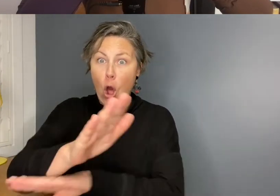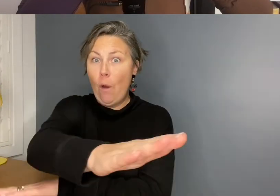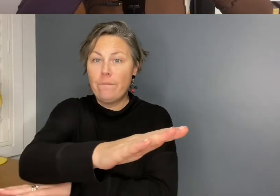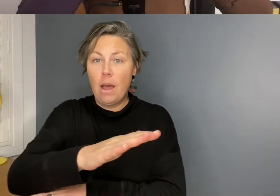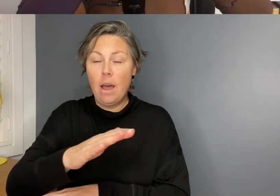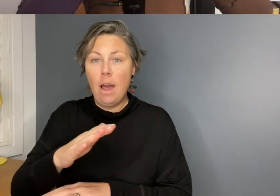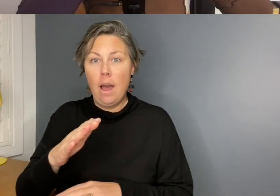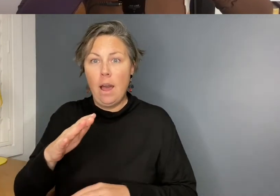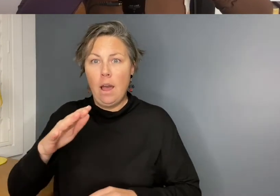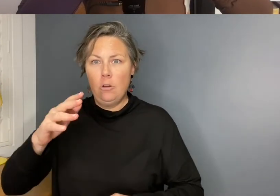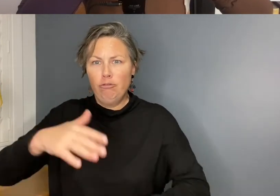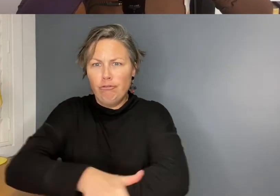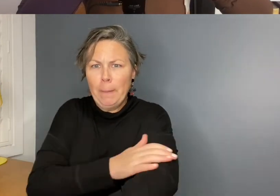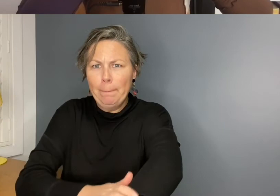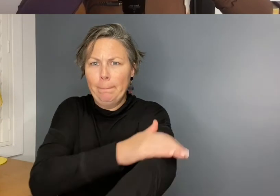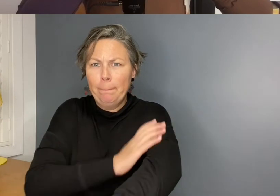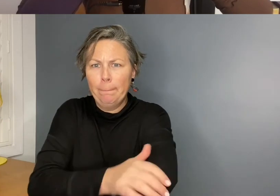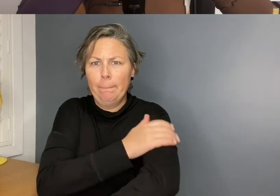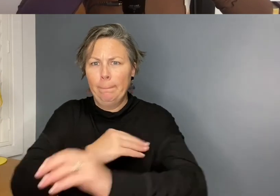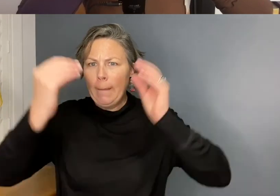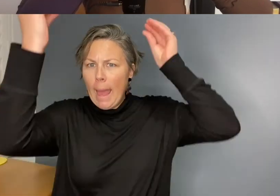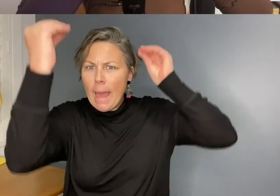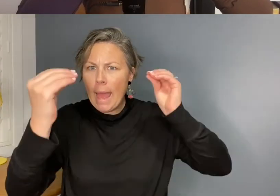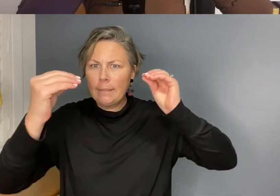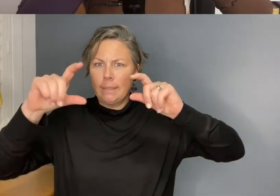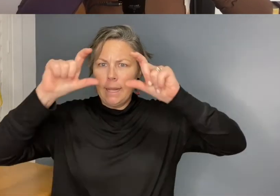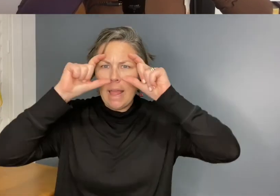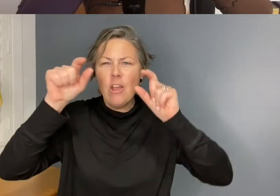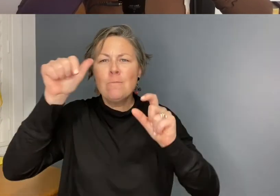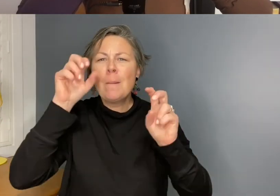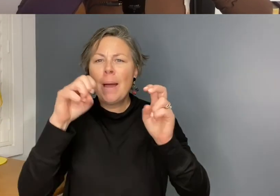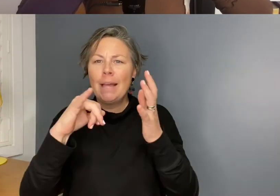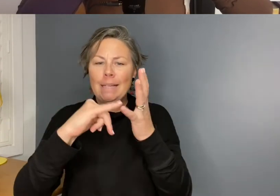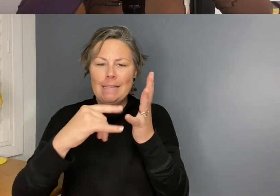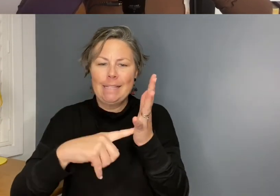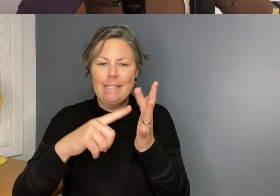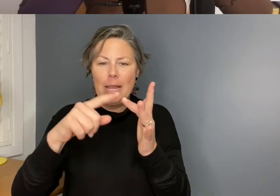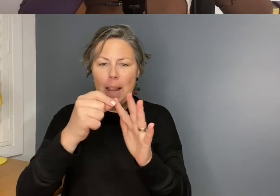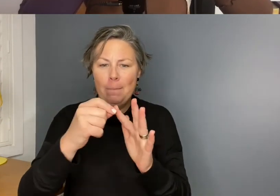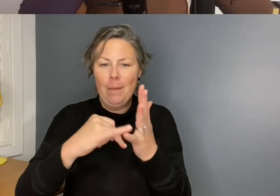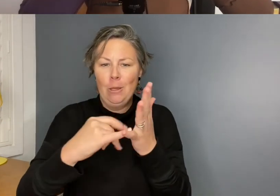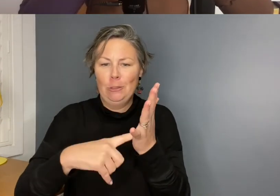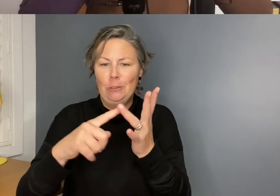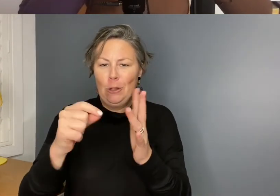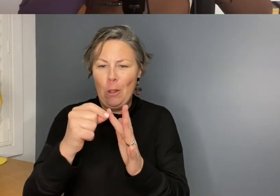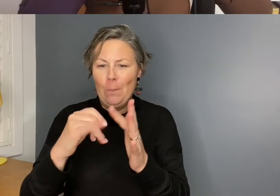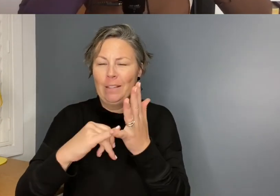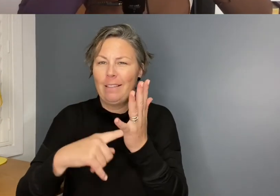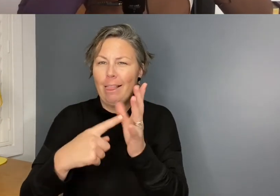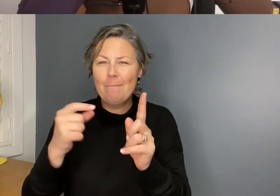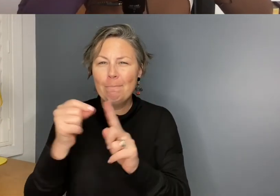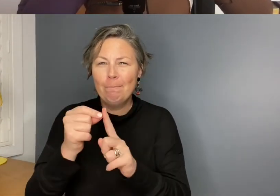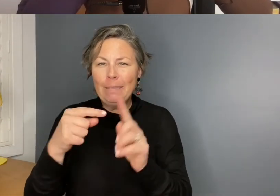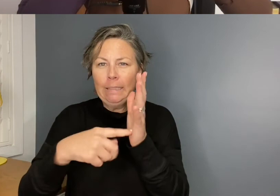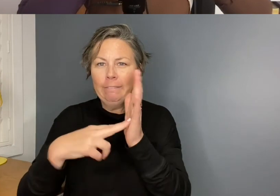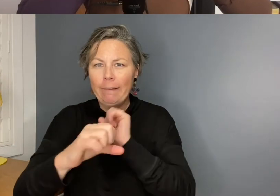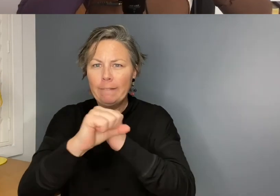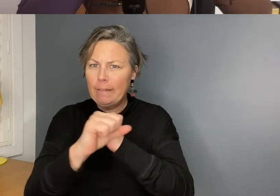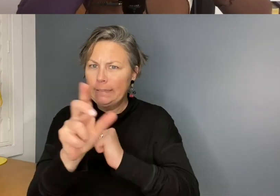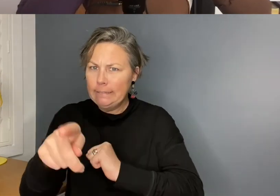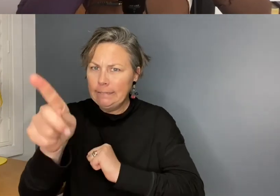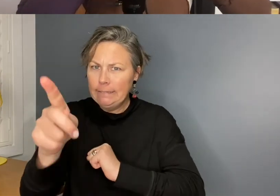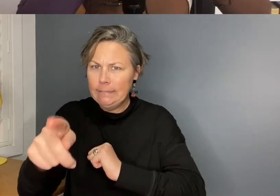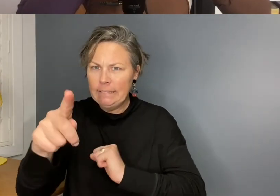grown up with the whole slip, slop, slap campaign, and slap, slap, absolutely, really seeing the sun as evil